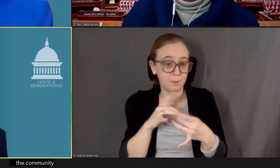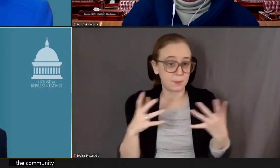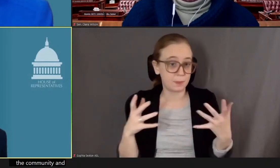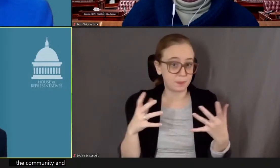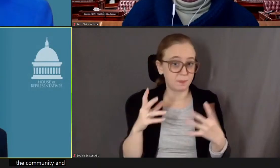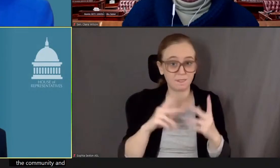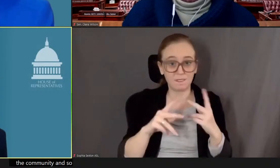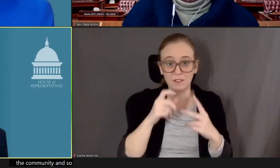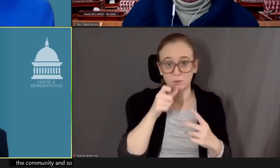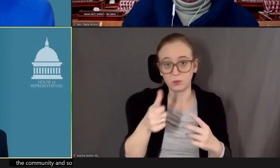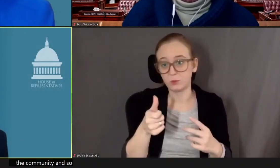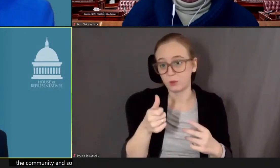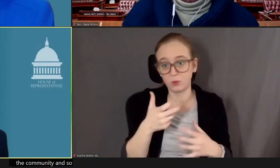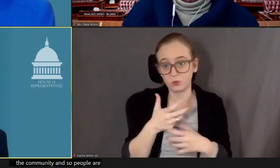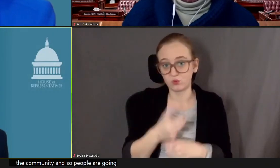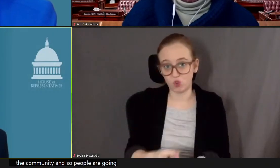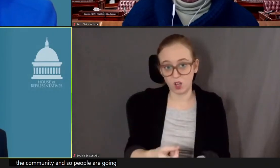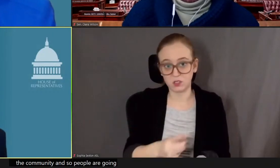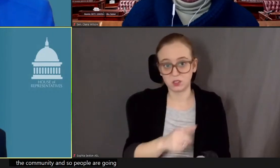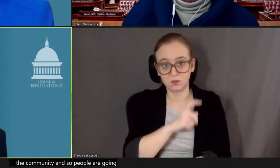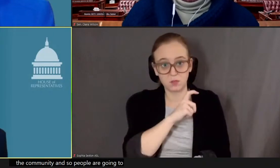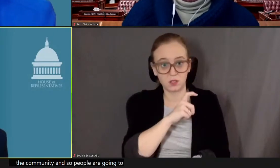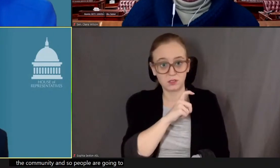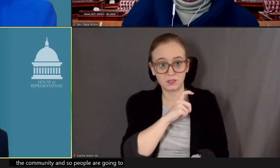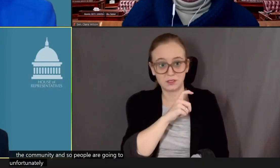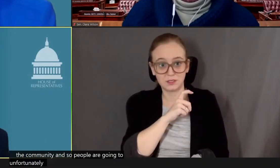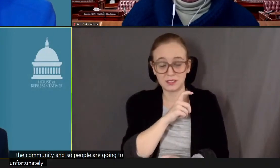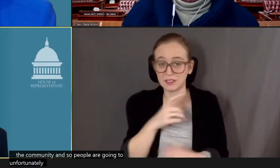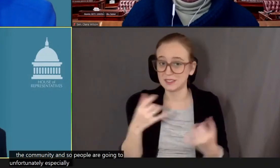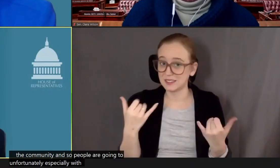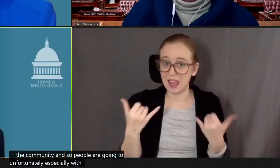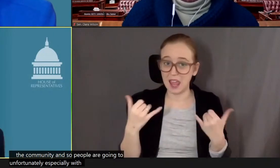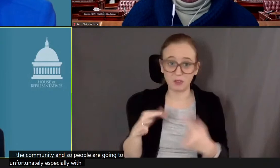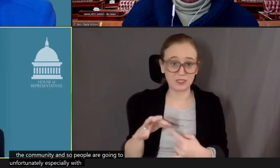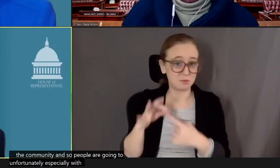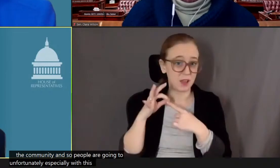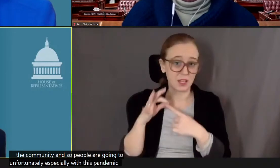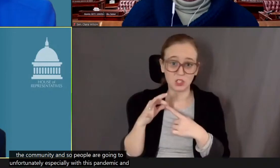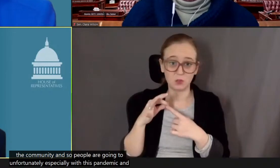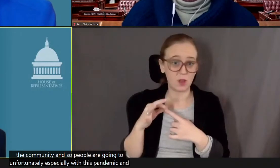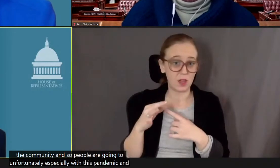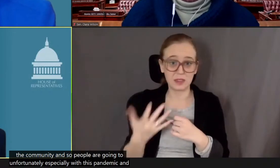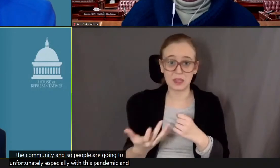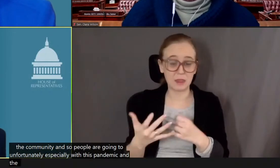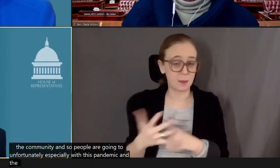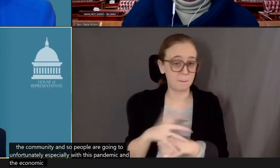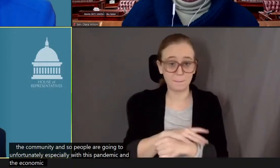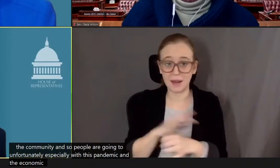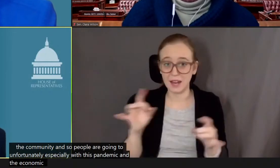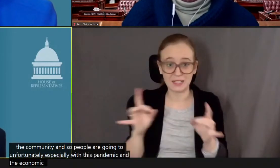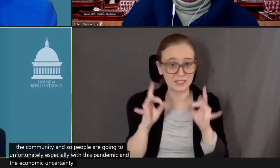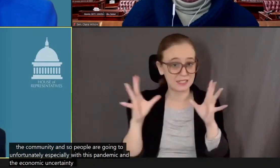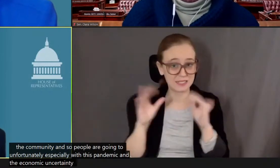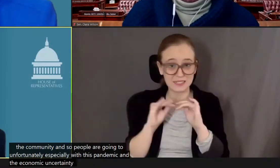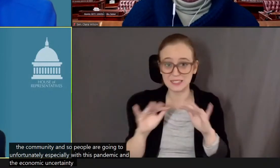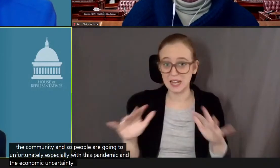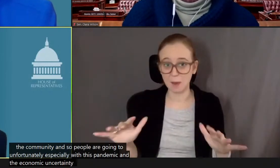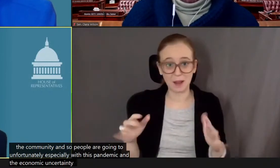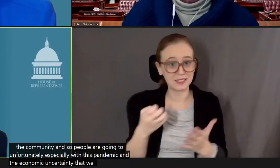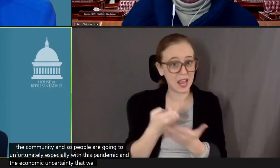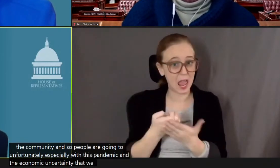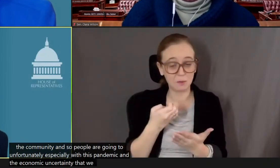gonna, unfortunately, especially with this pandemic and the economic uncertainty that we have, commit crime